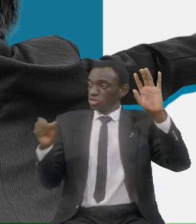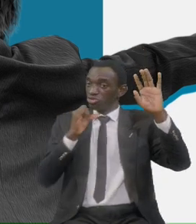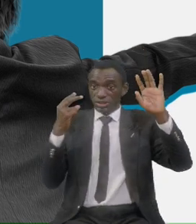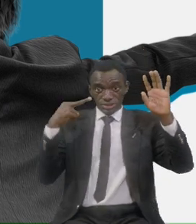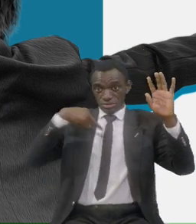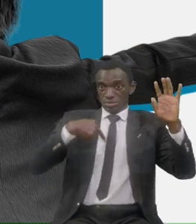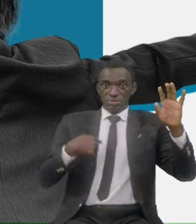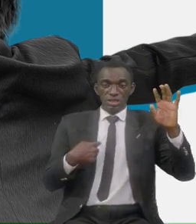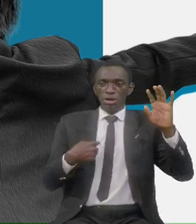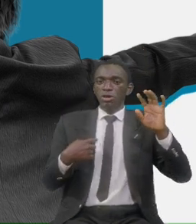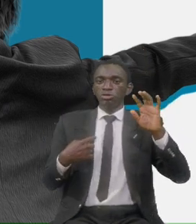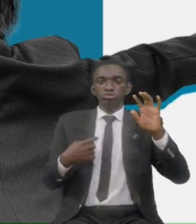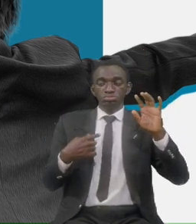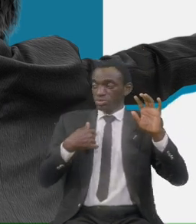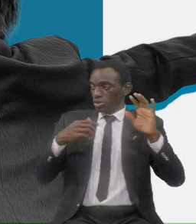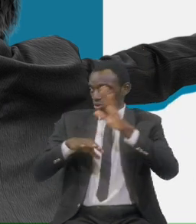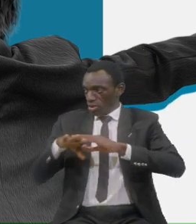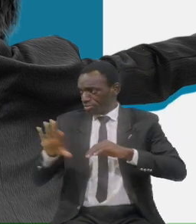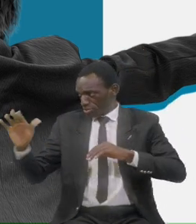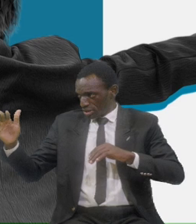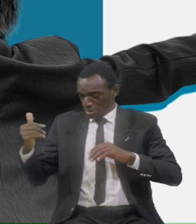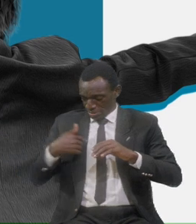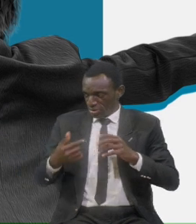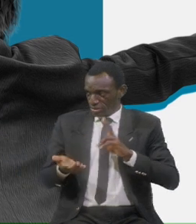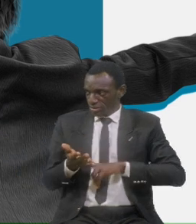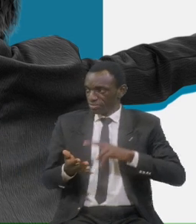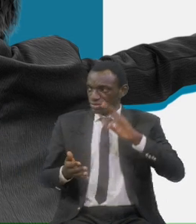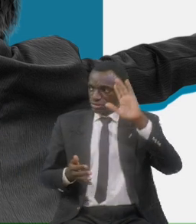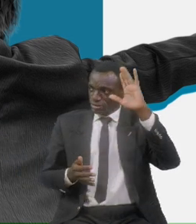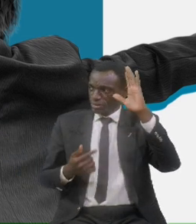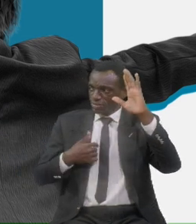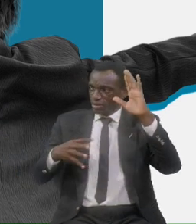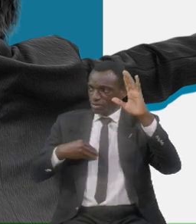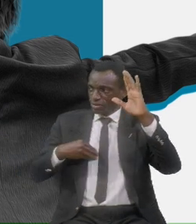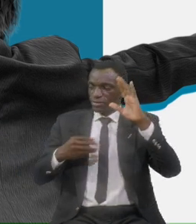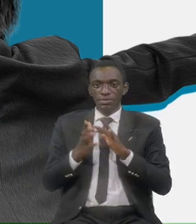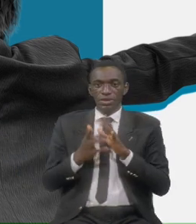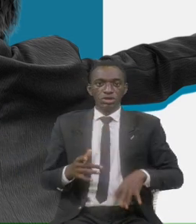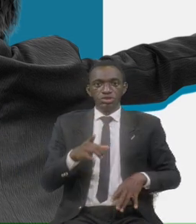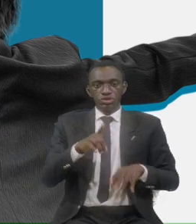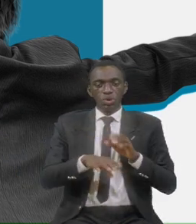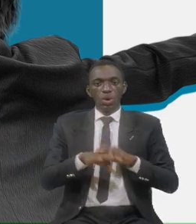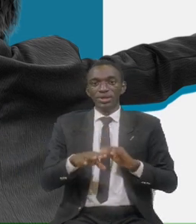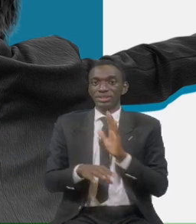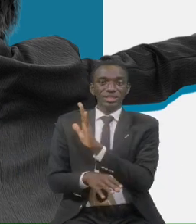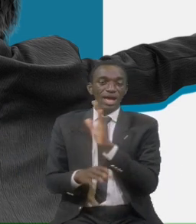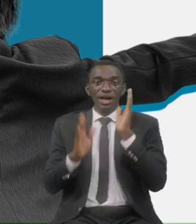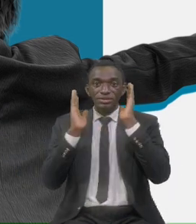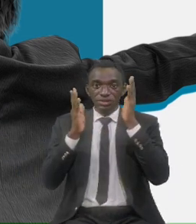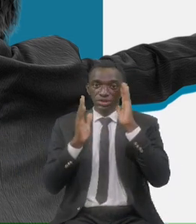get their attention. We want to get correct information